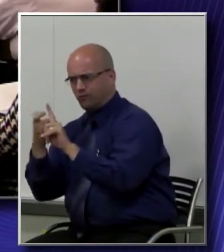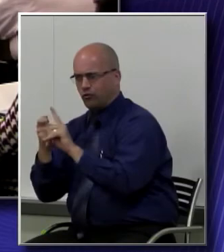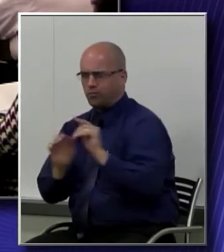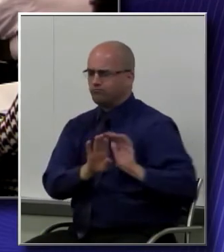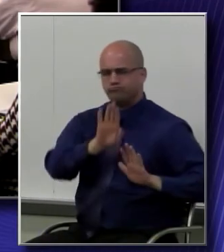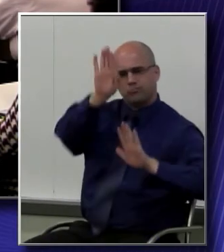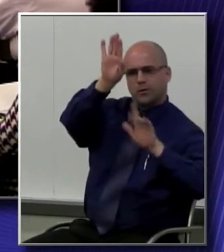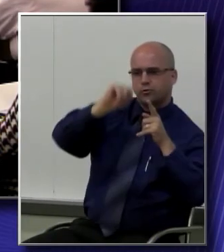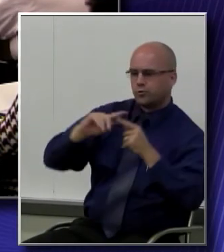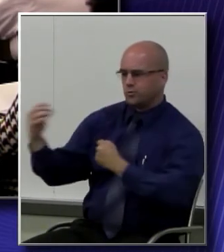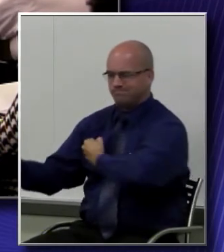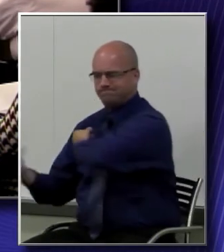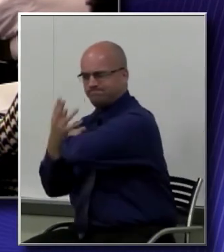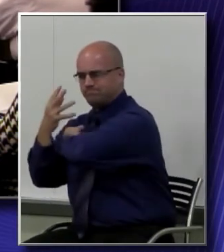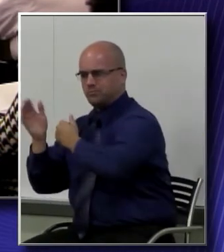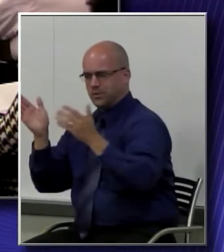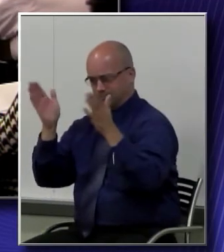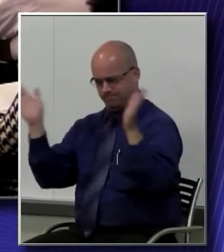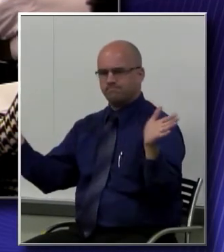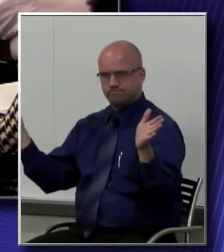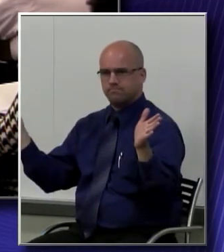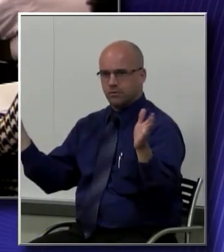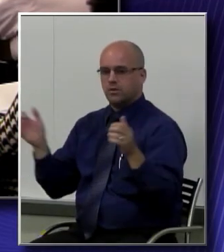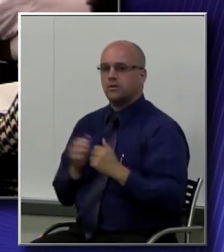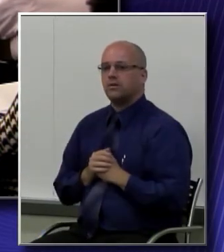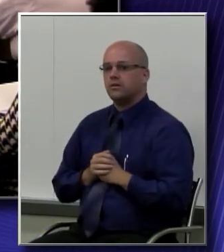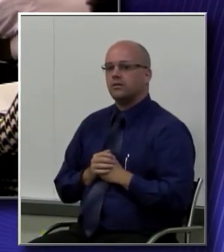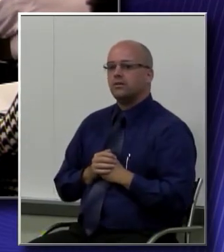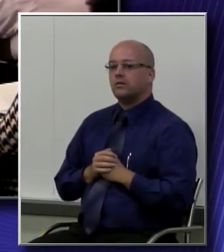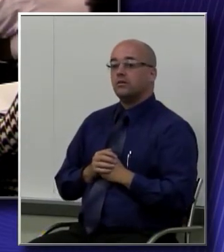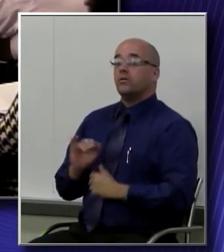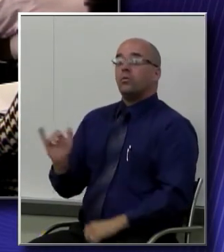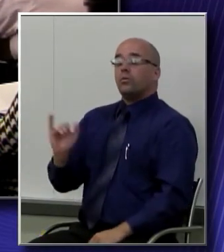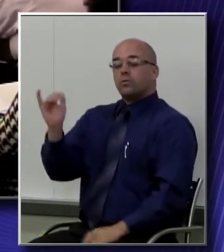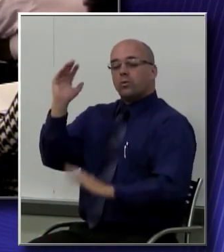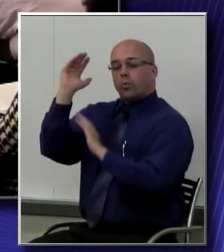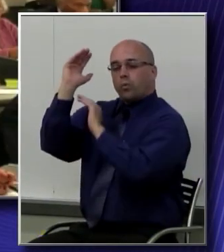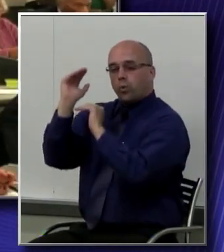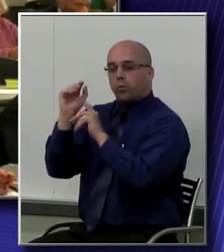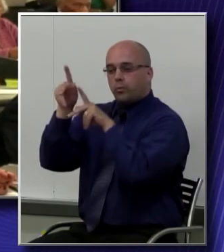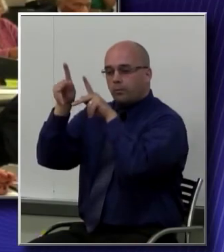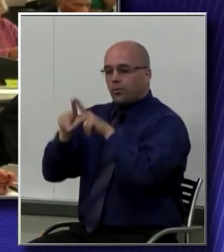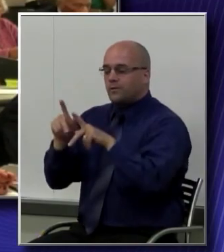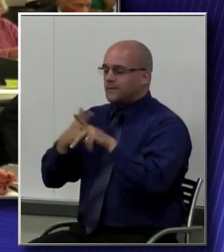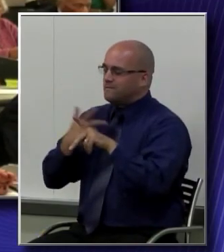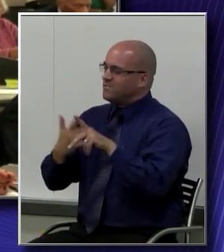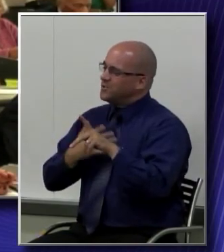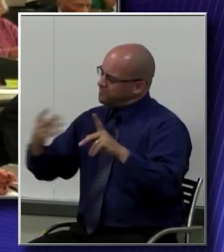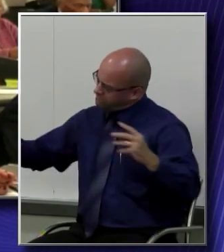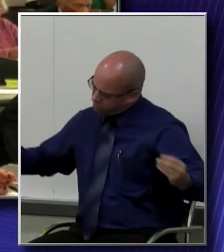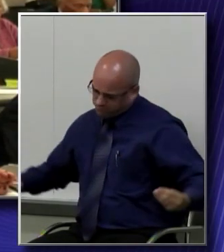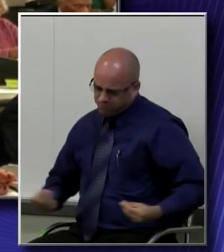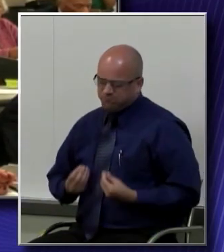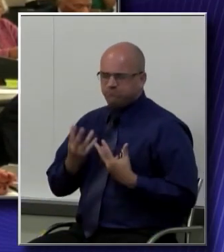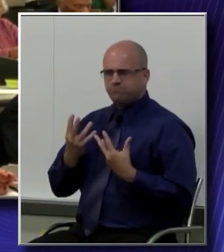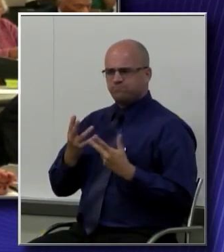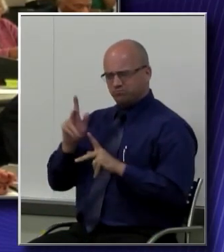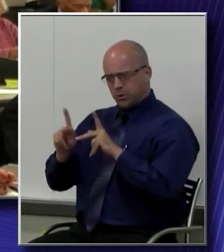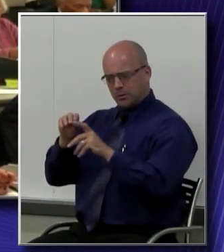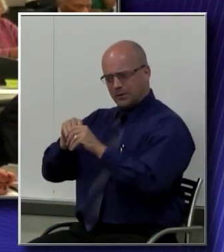And I also hope that the person has an absolute deep drive to serve the people of North